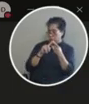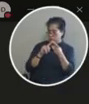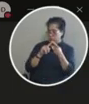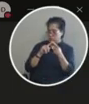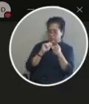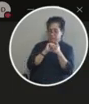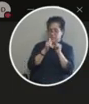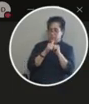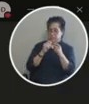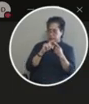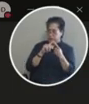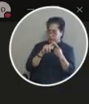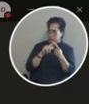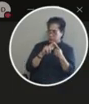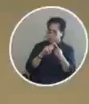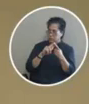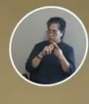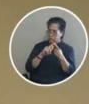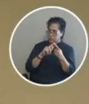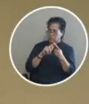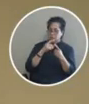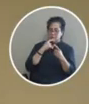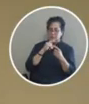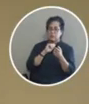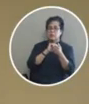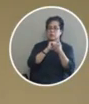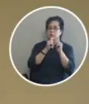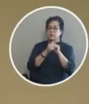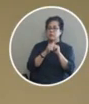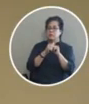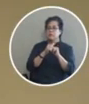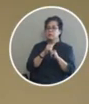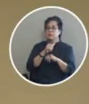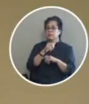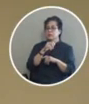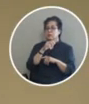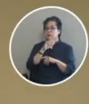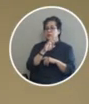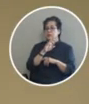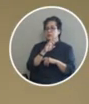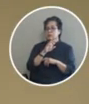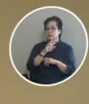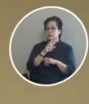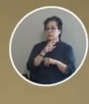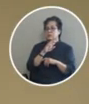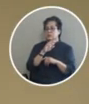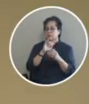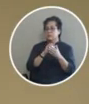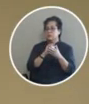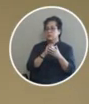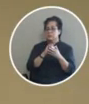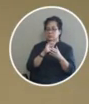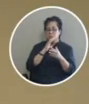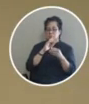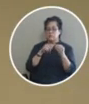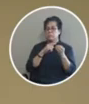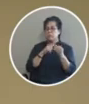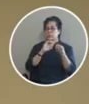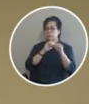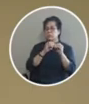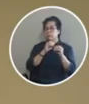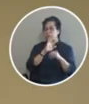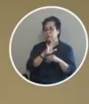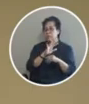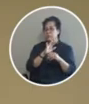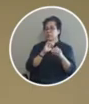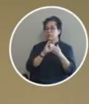amendment is to amend the 6th paragraph on the resolution that addresses item number 5.